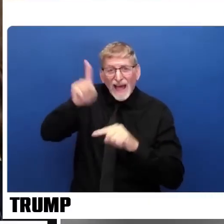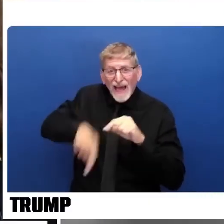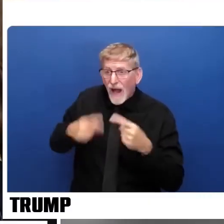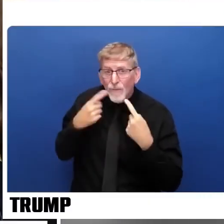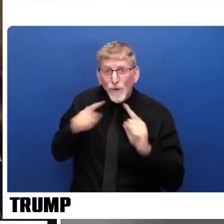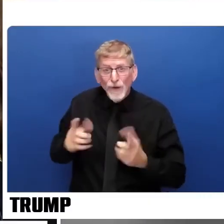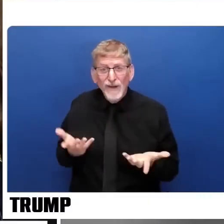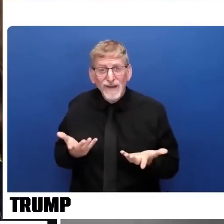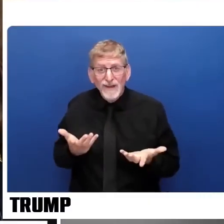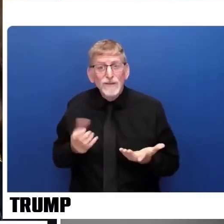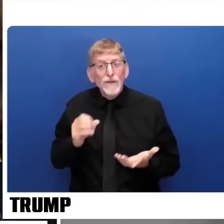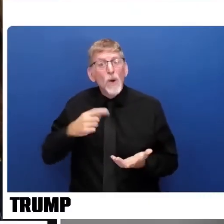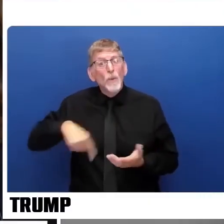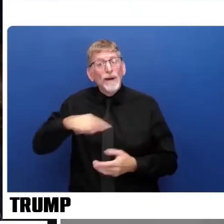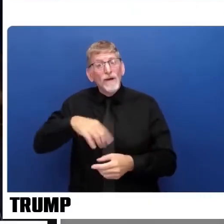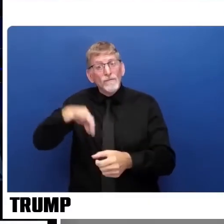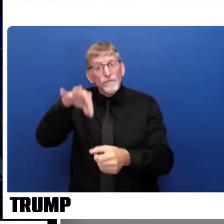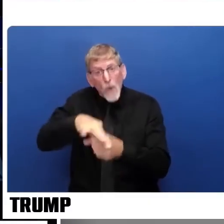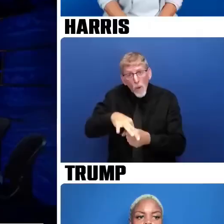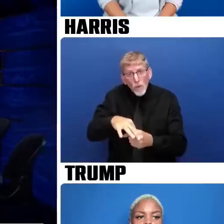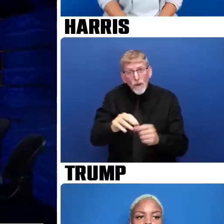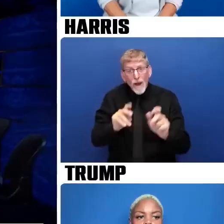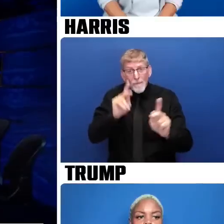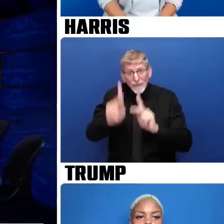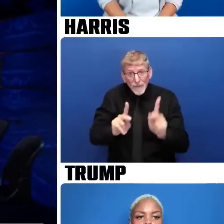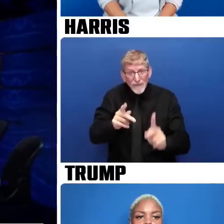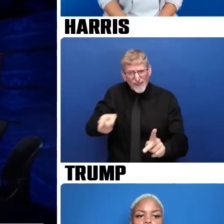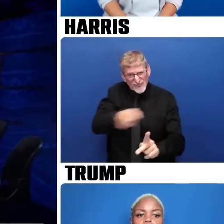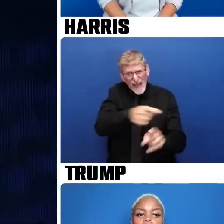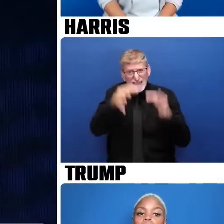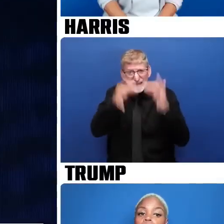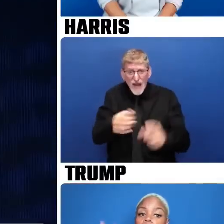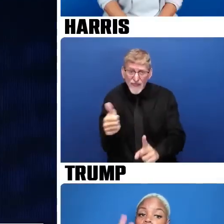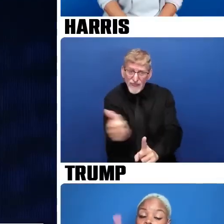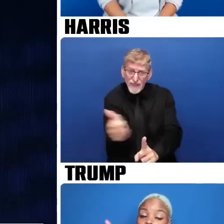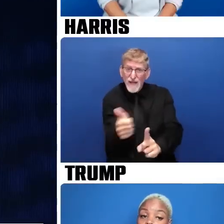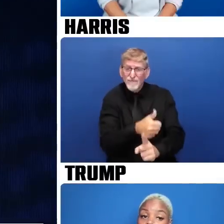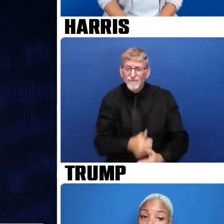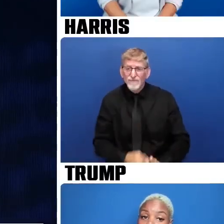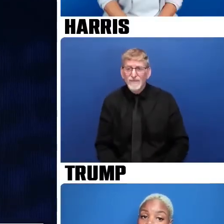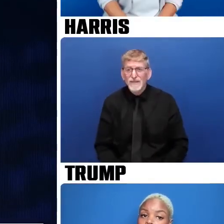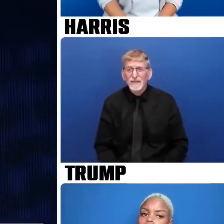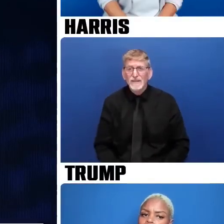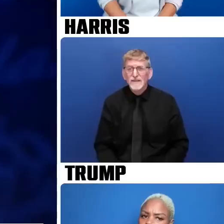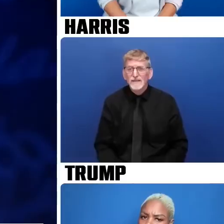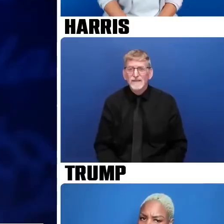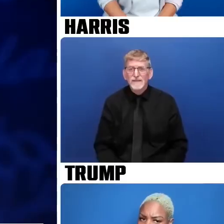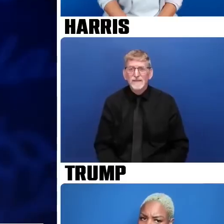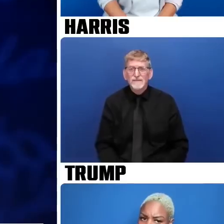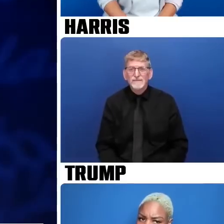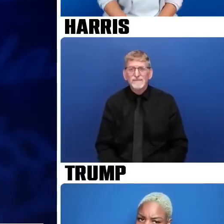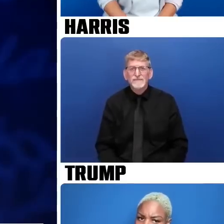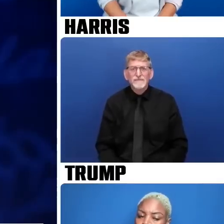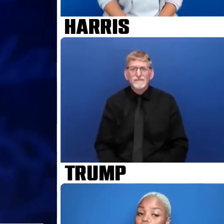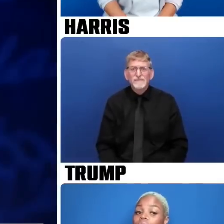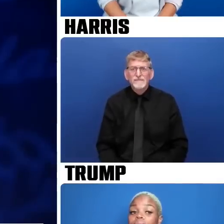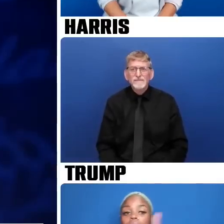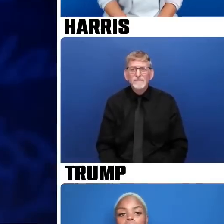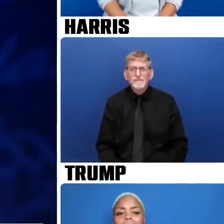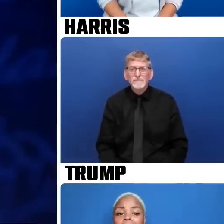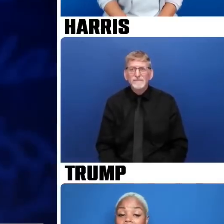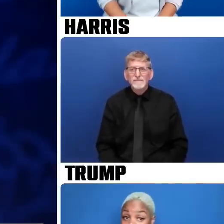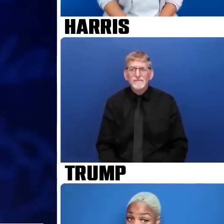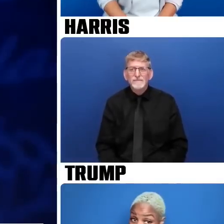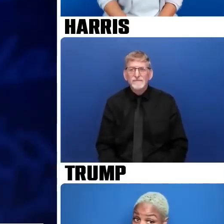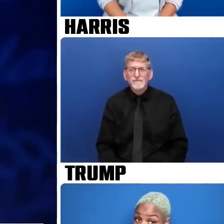of the people on abortion. Vice President Harris, I want to give you your time to respond, but I do want to ask, would you support any restrictions on a woman's right